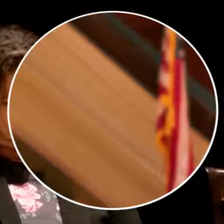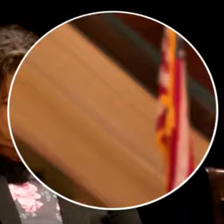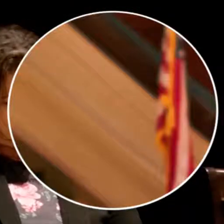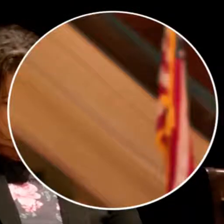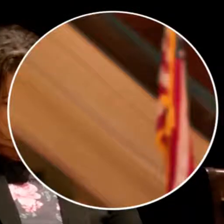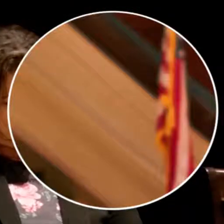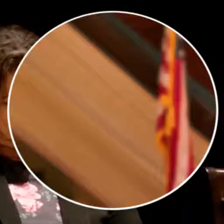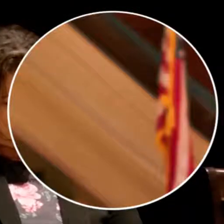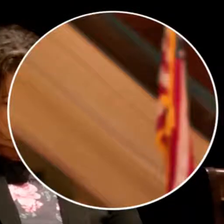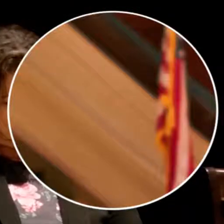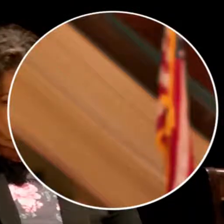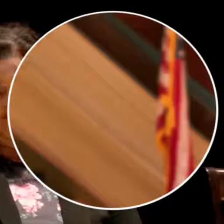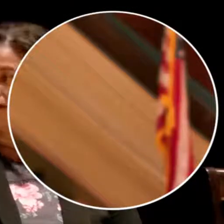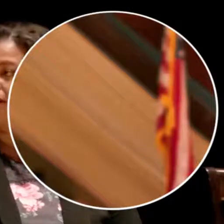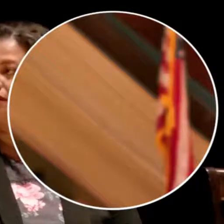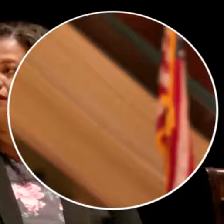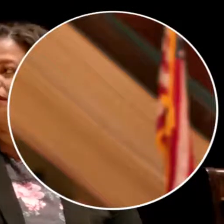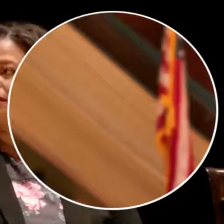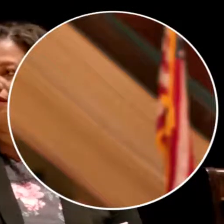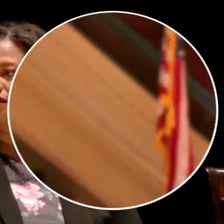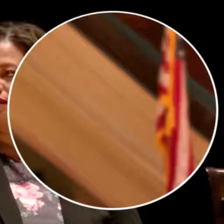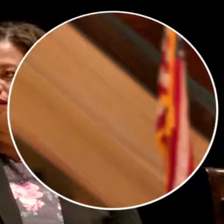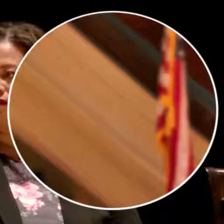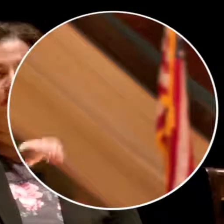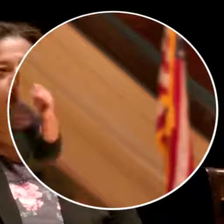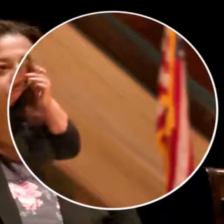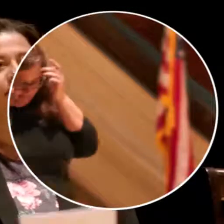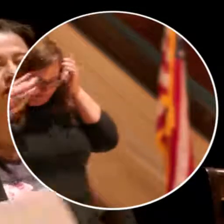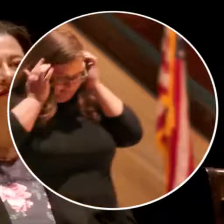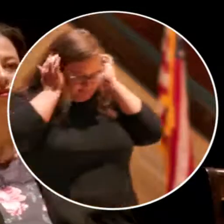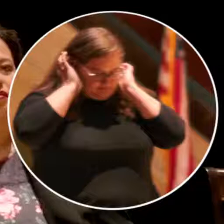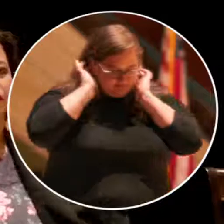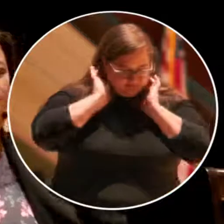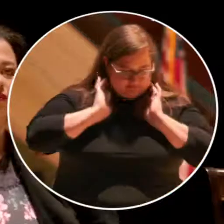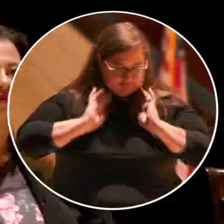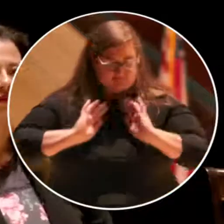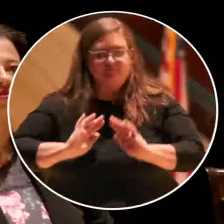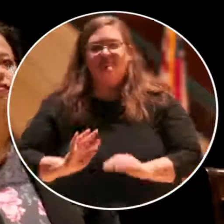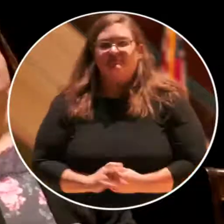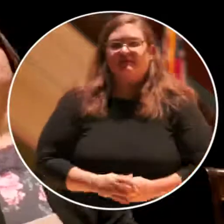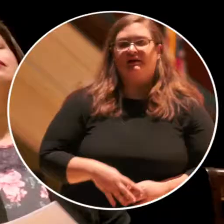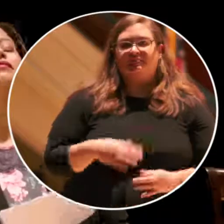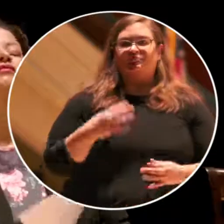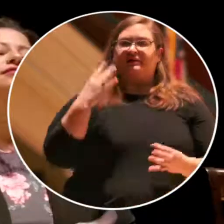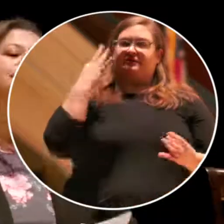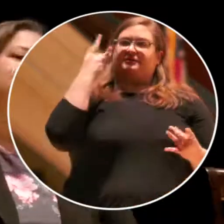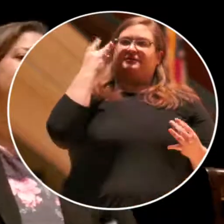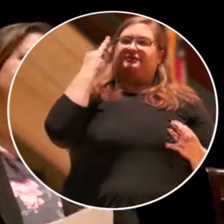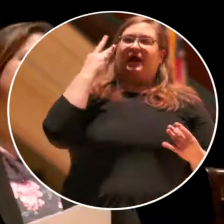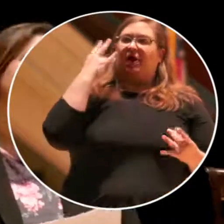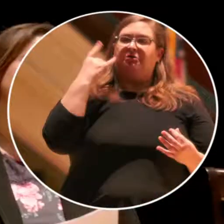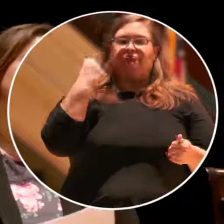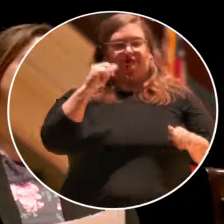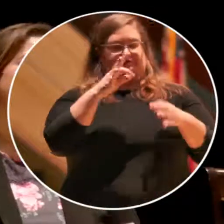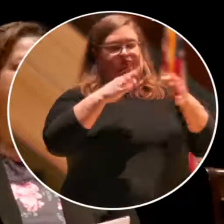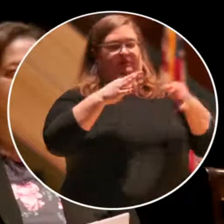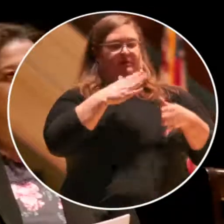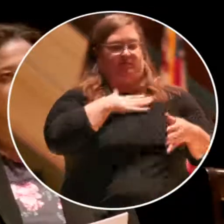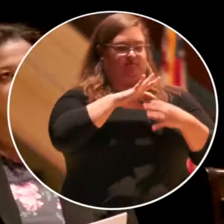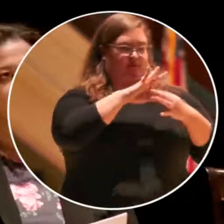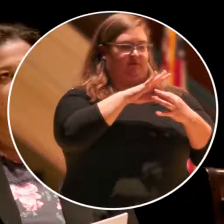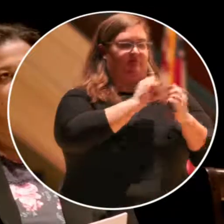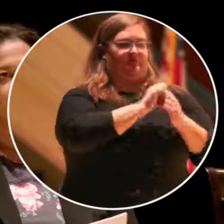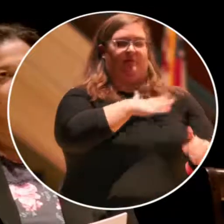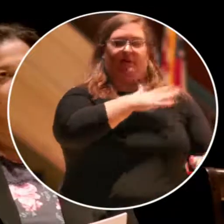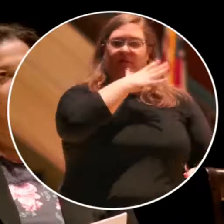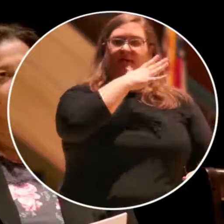When I think about trying to describe the relationship with my mother, I always come to think of a dance. When I say that, you